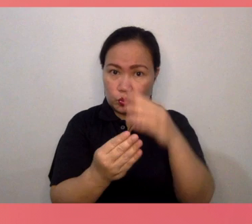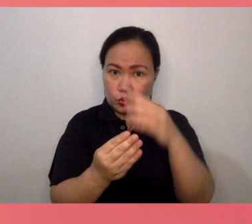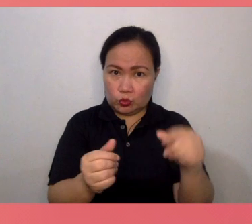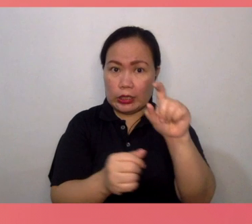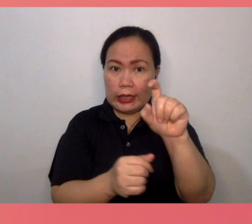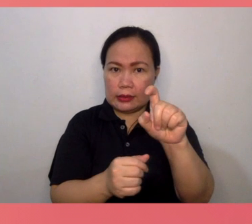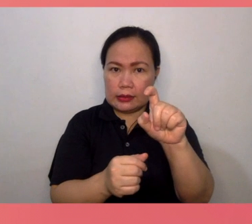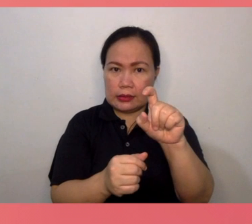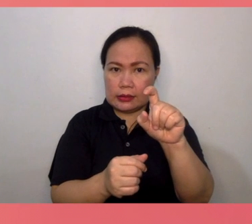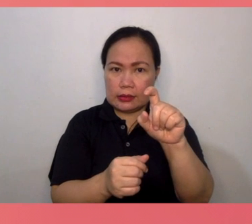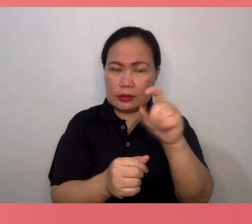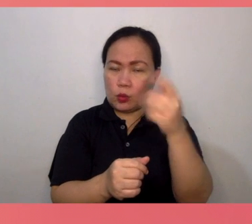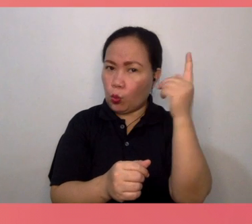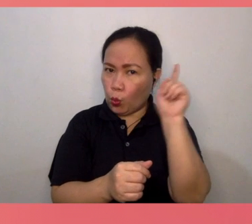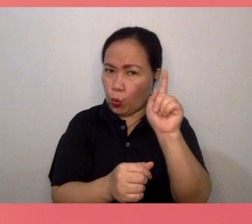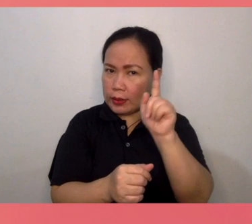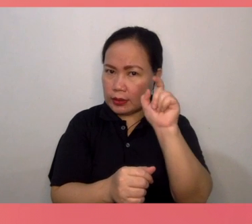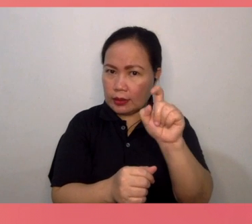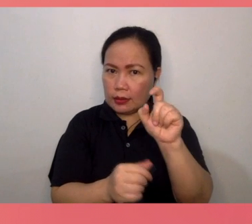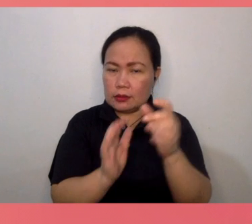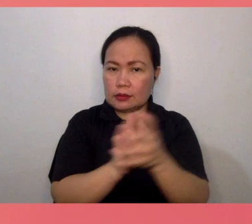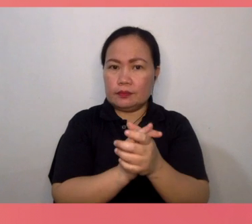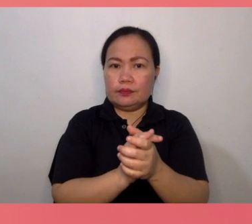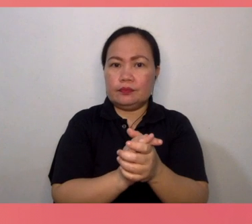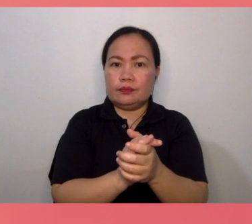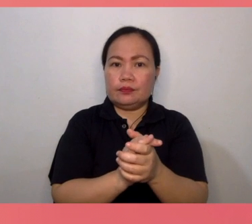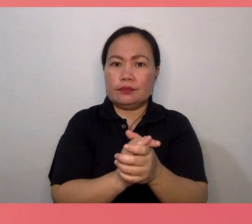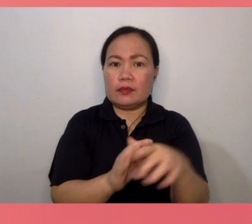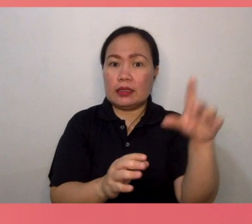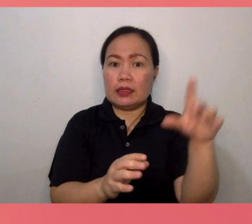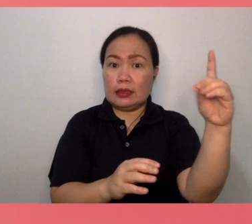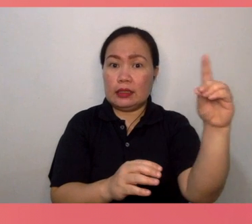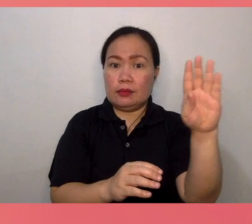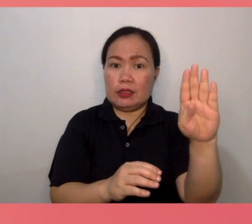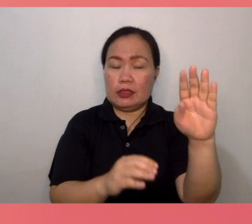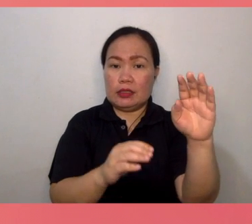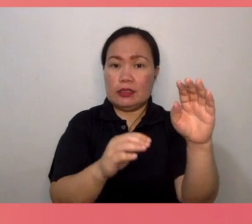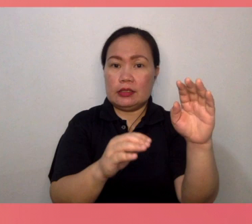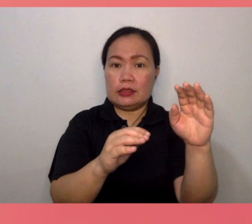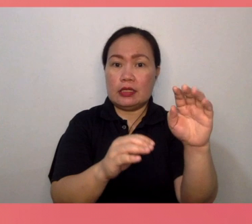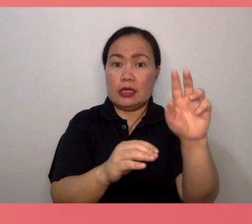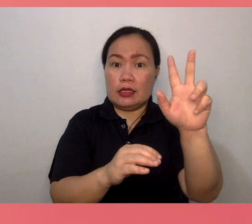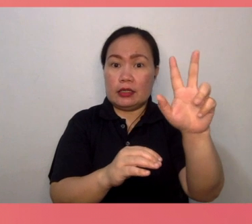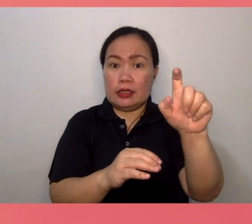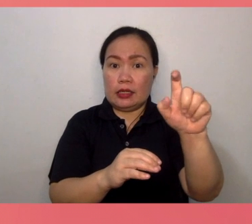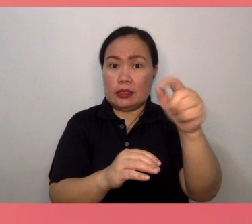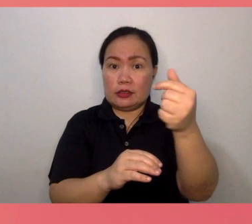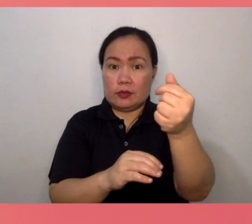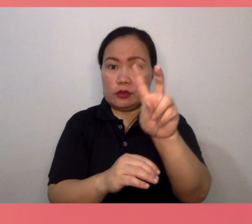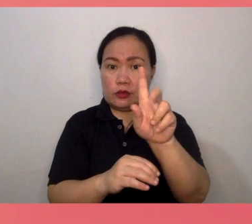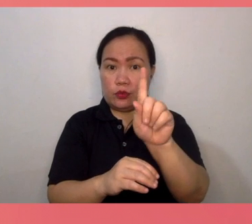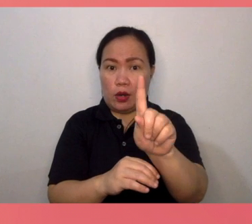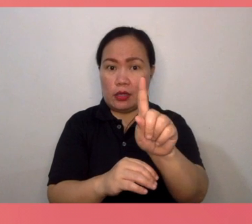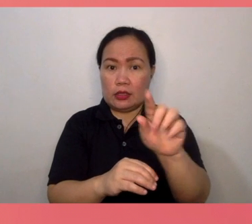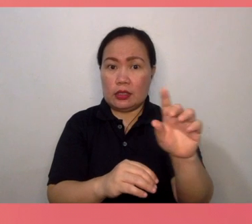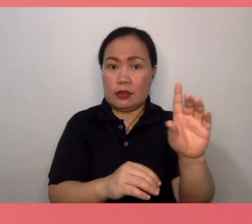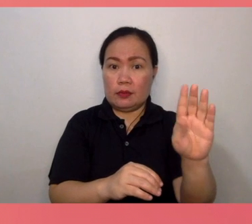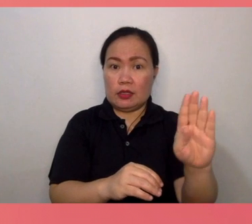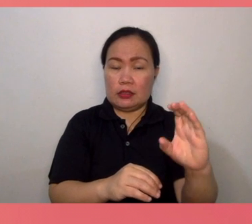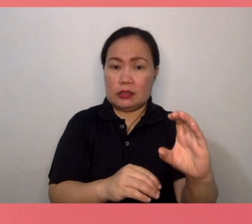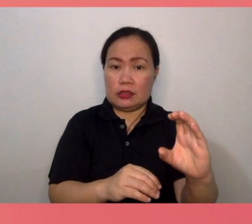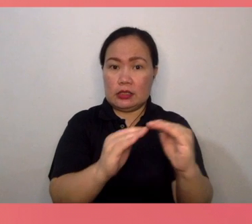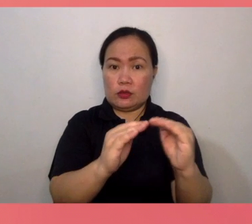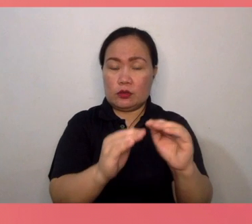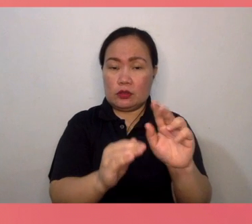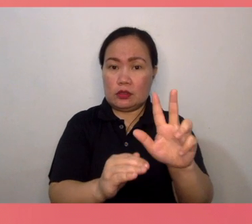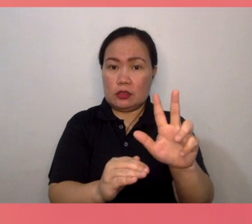Okay? So, we have your DB is 3x plus 1, your BC is 3x minus 1, your